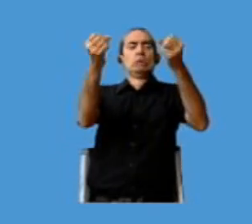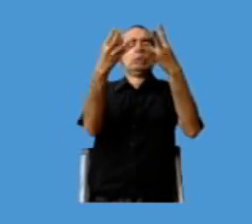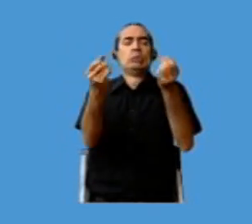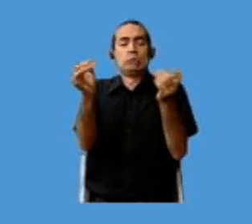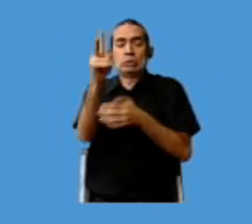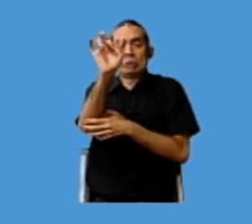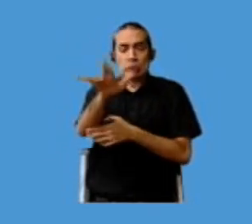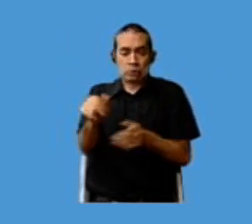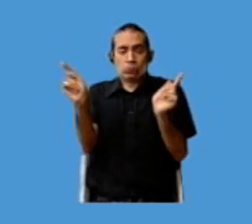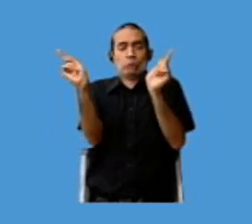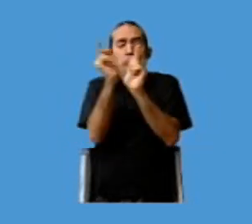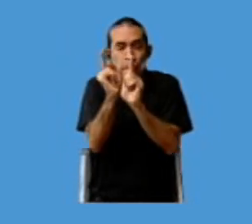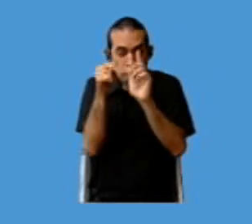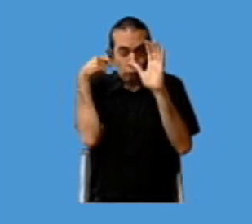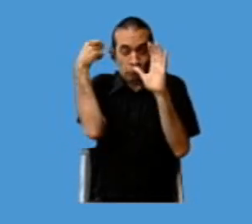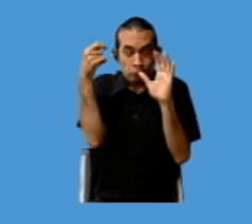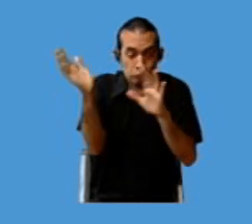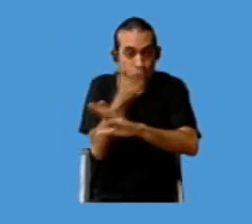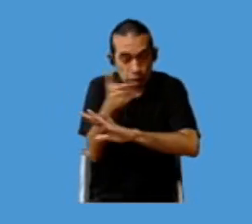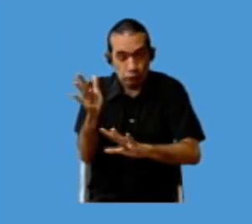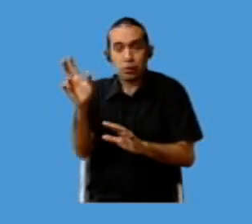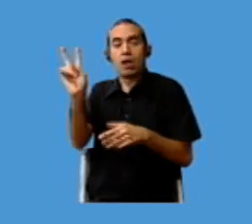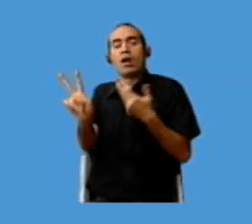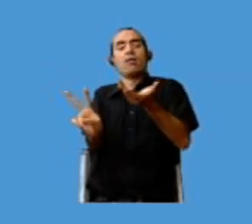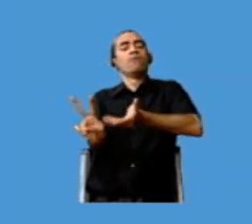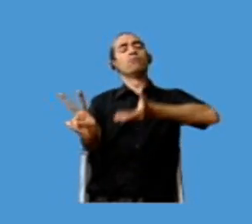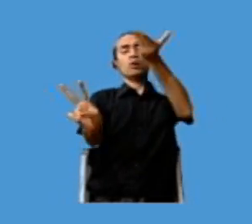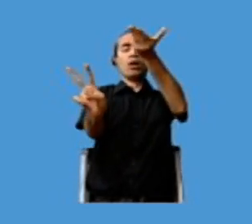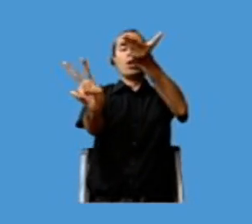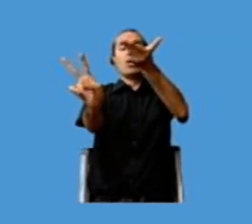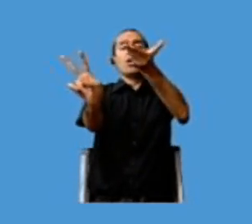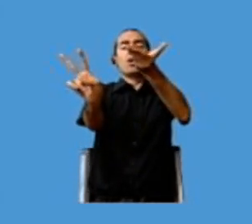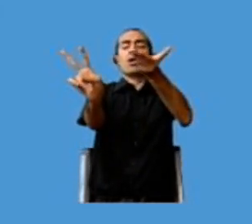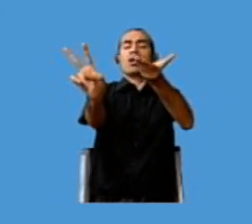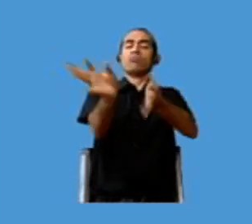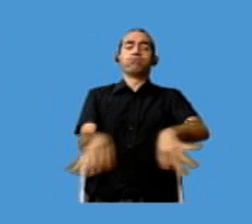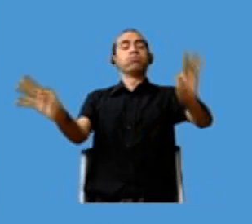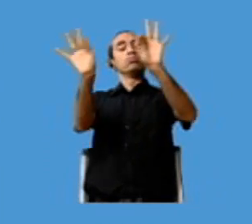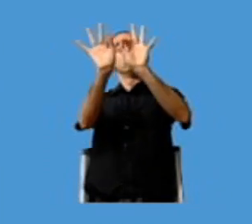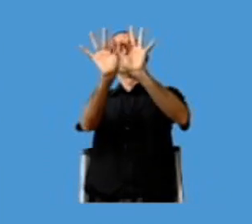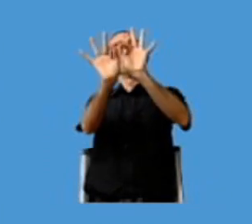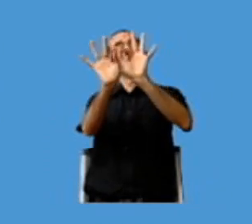little song for the valuable letter D.